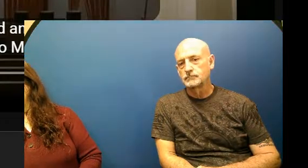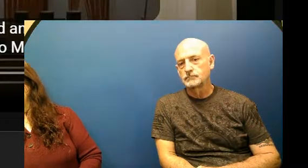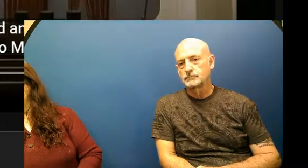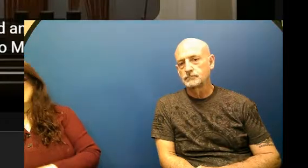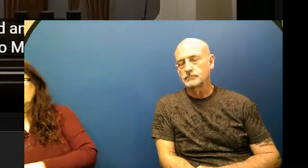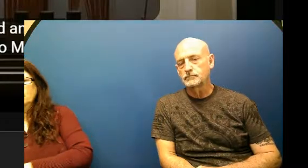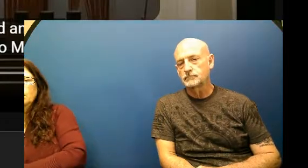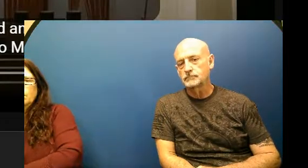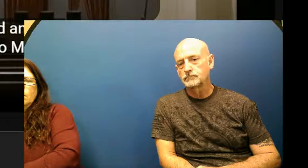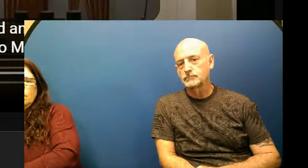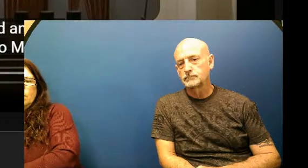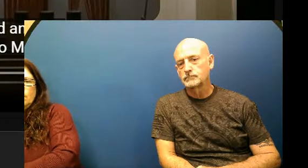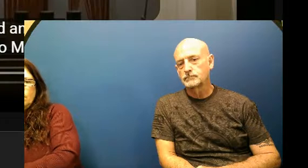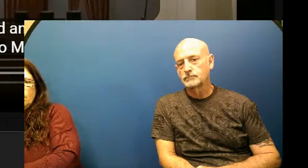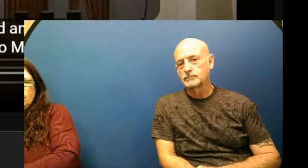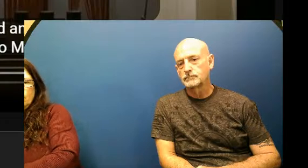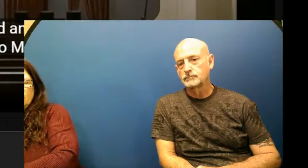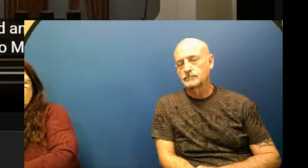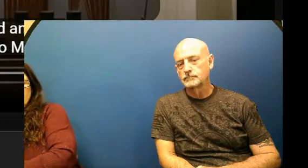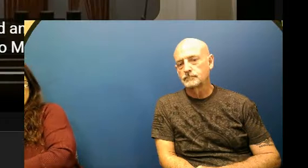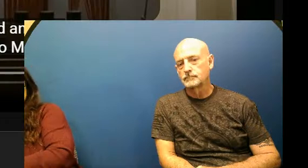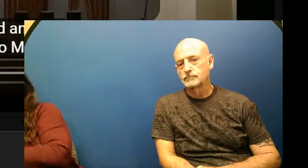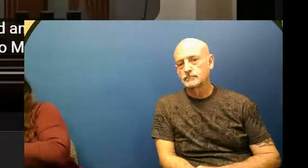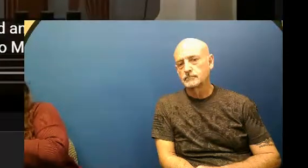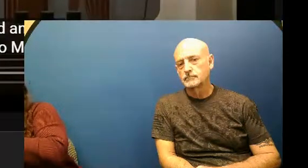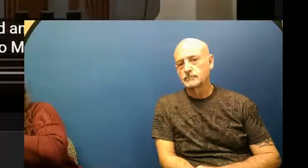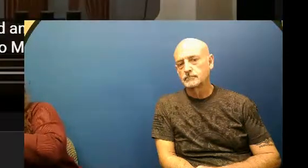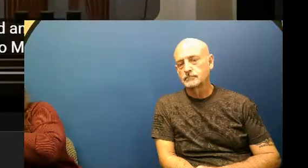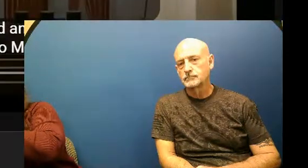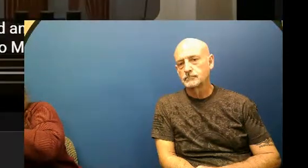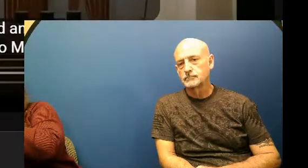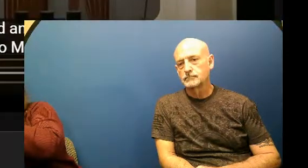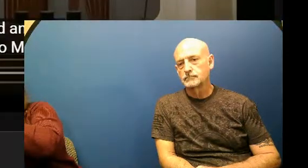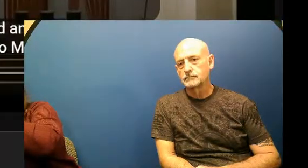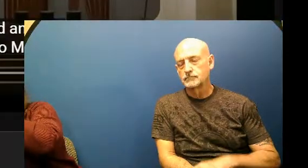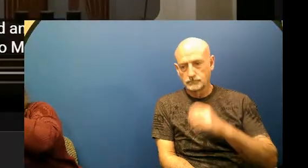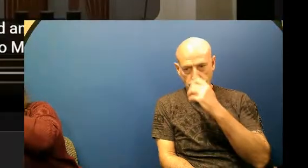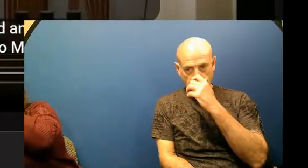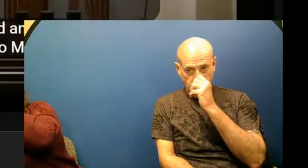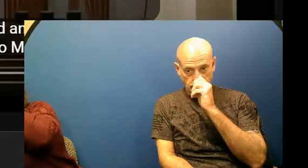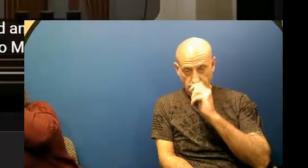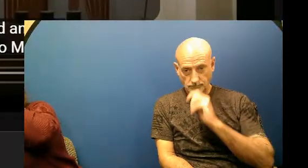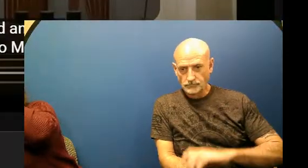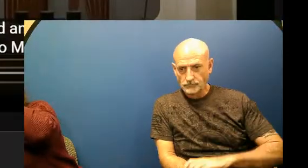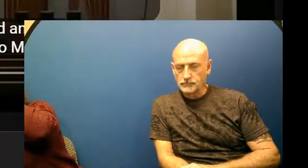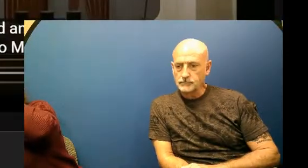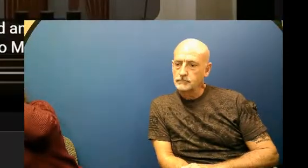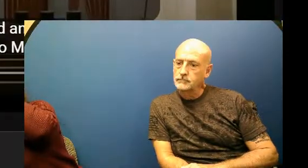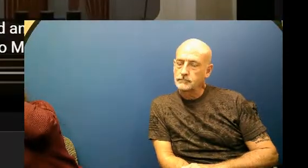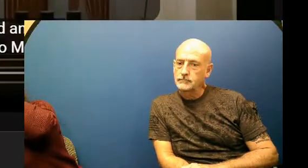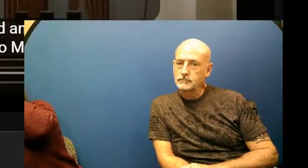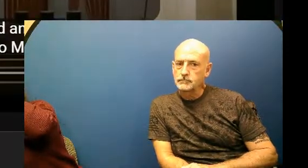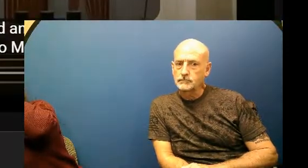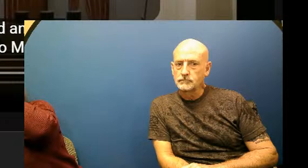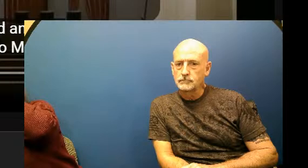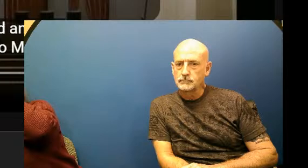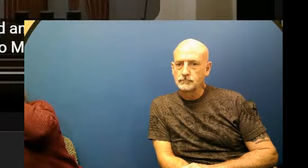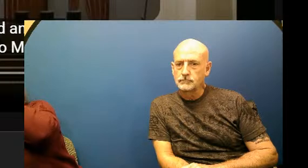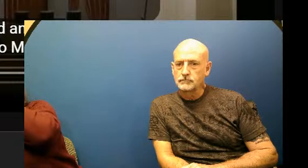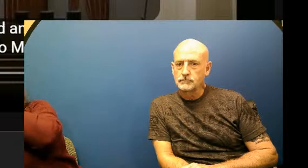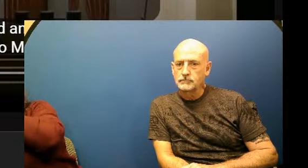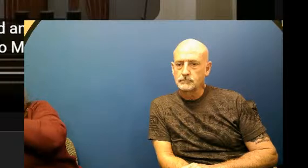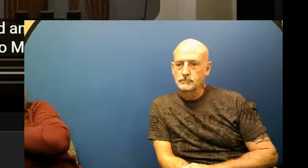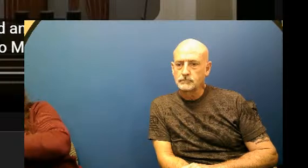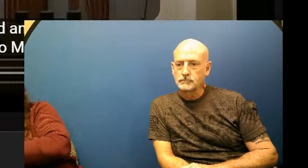for drawing that line? Sure, because there's a good reason for saying that a foreign government, particularly an adversary, does not have